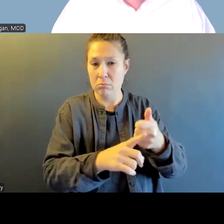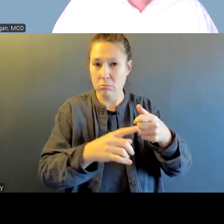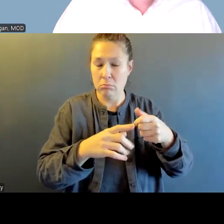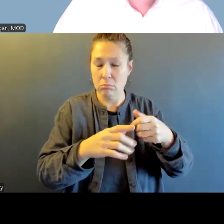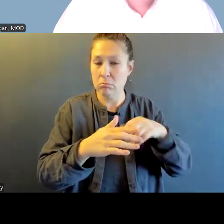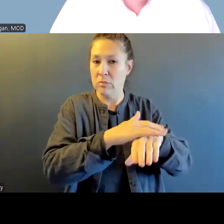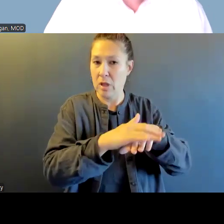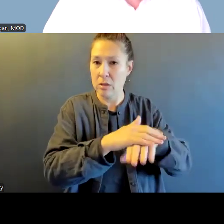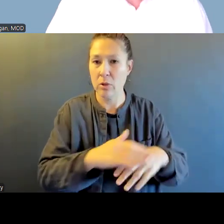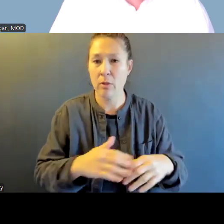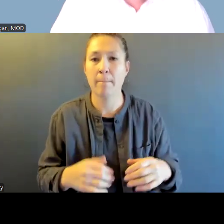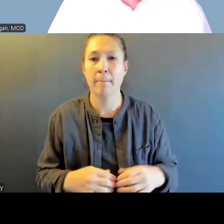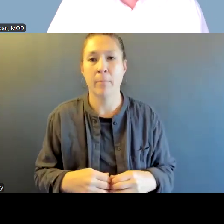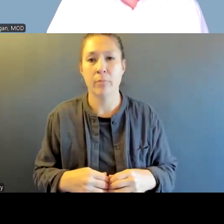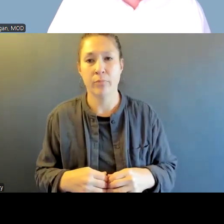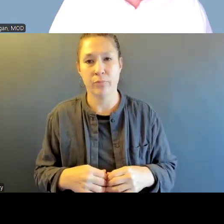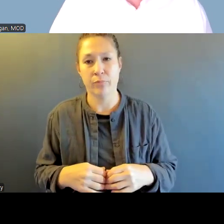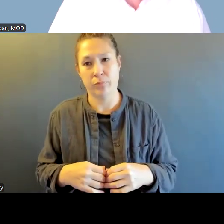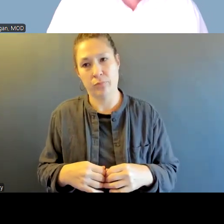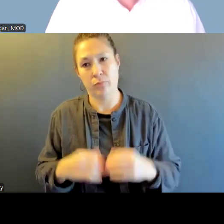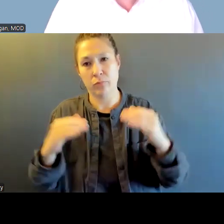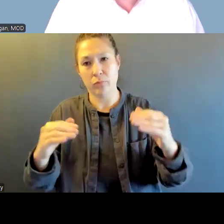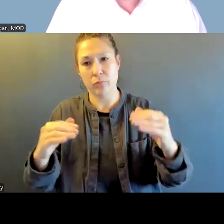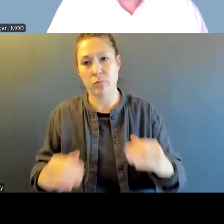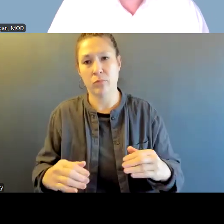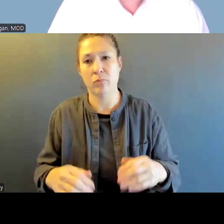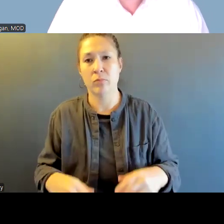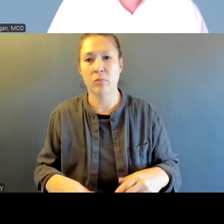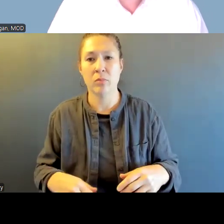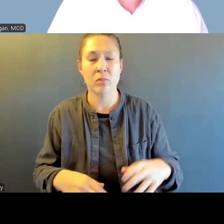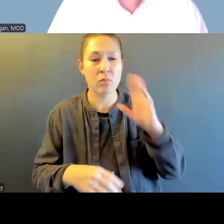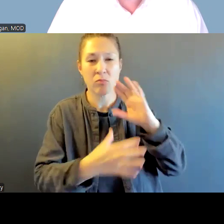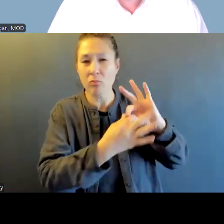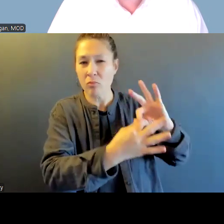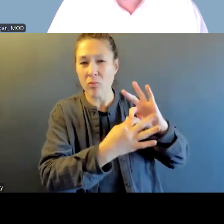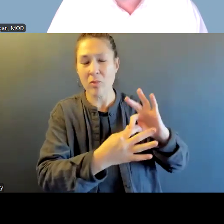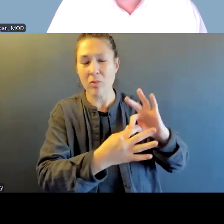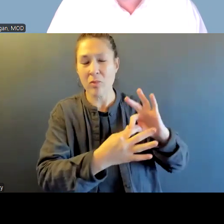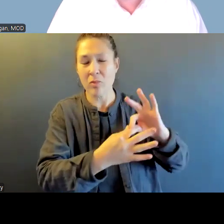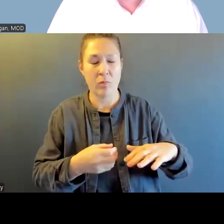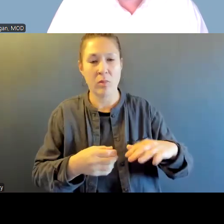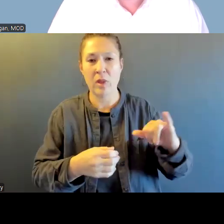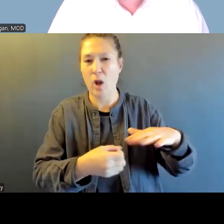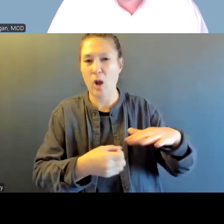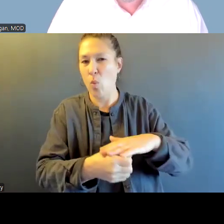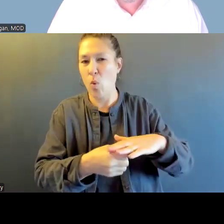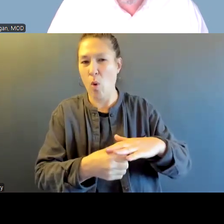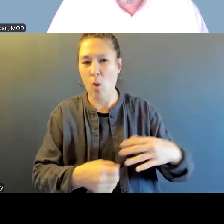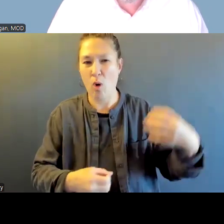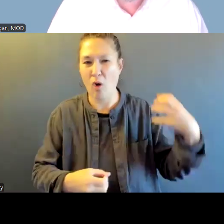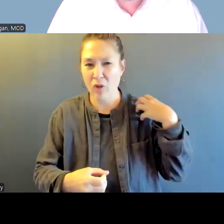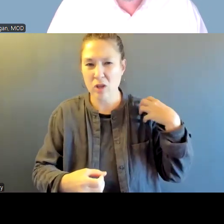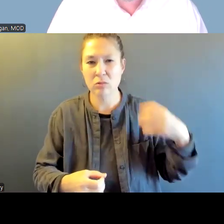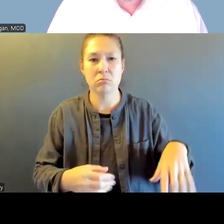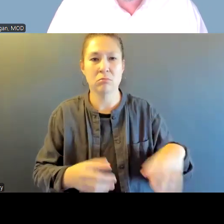CODs work closely with local officials, departments, and community organizations, which we will get to a little bit further in the